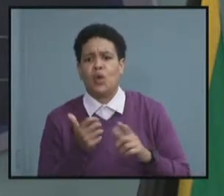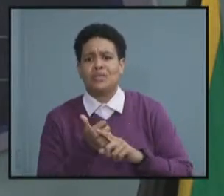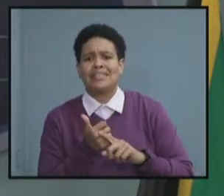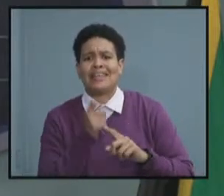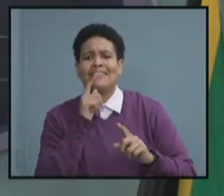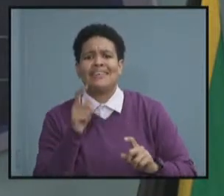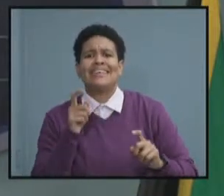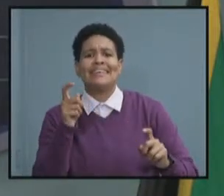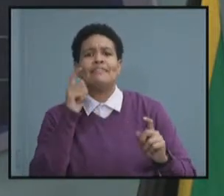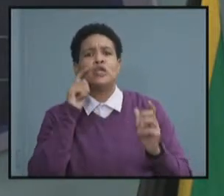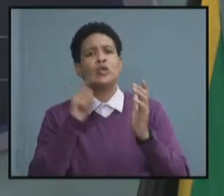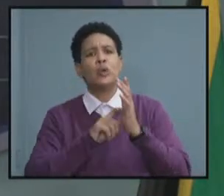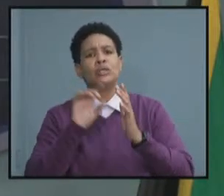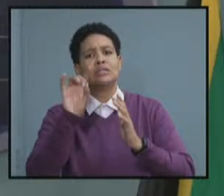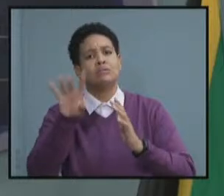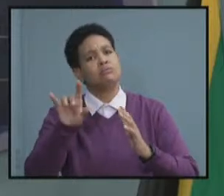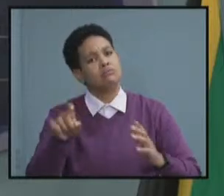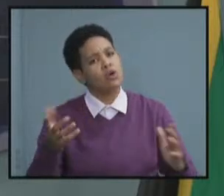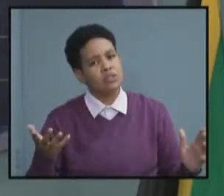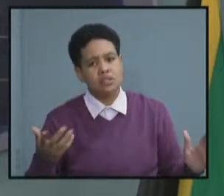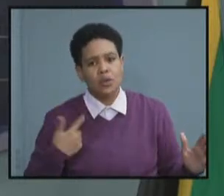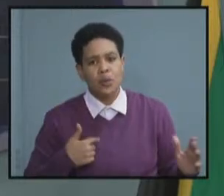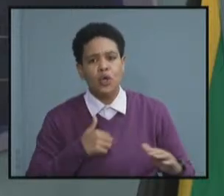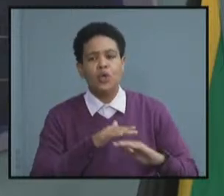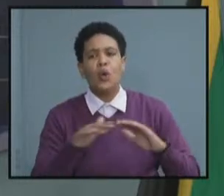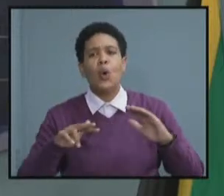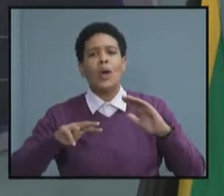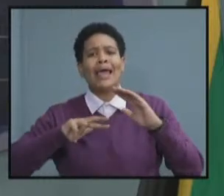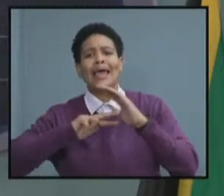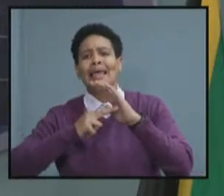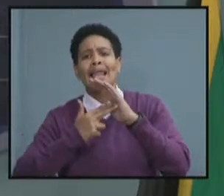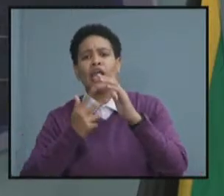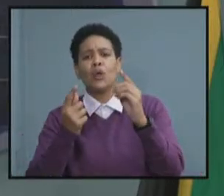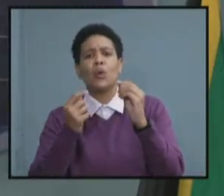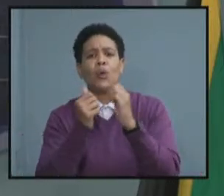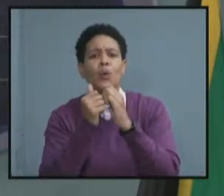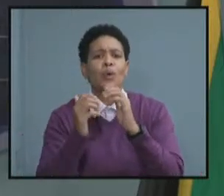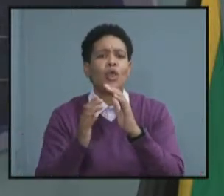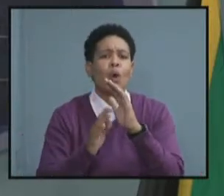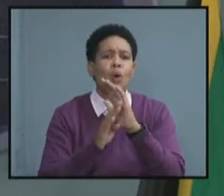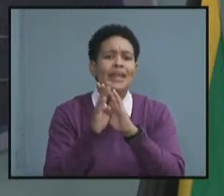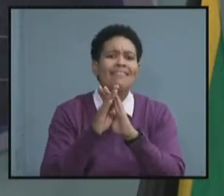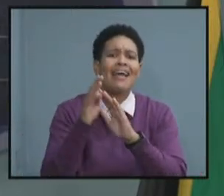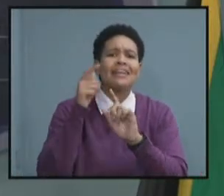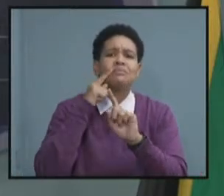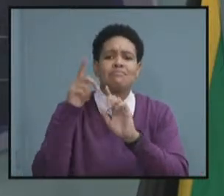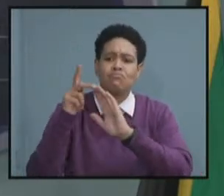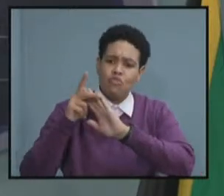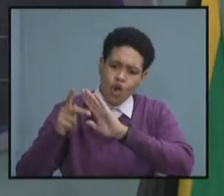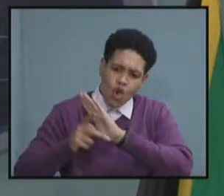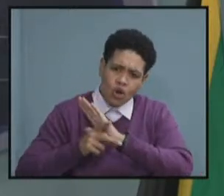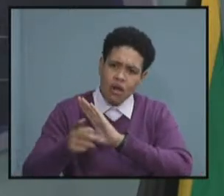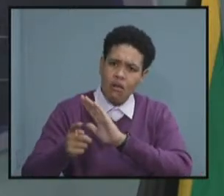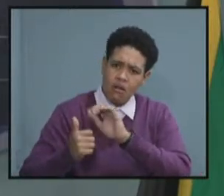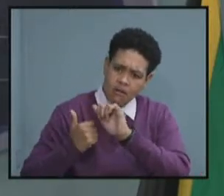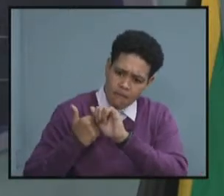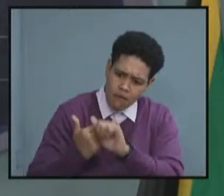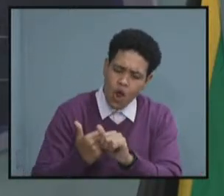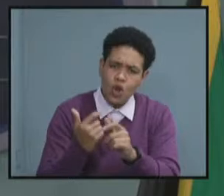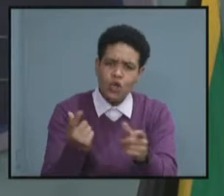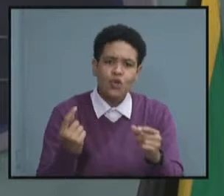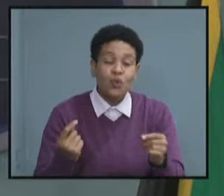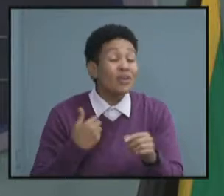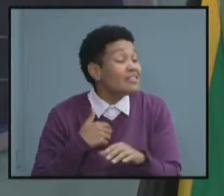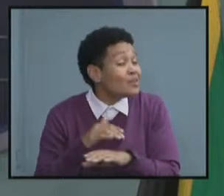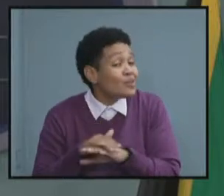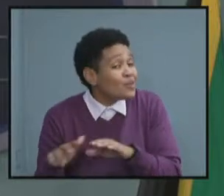giving notice. We don't intend to do this without developing the protocols to do so. And we